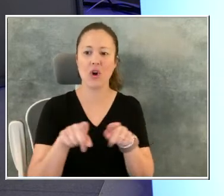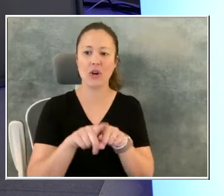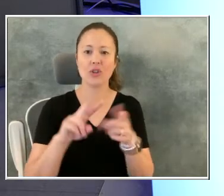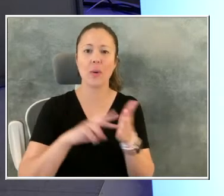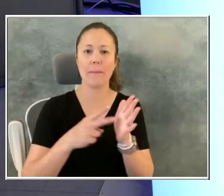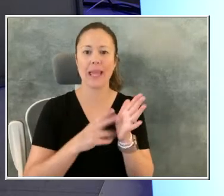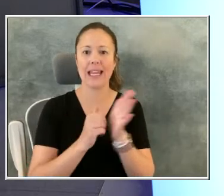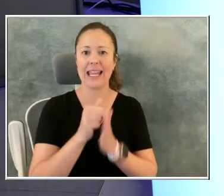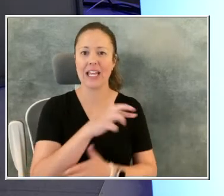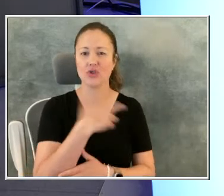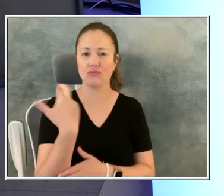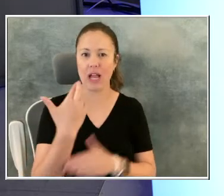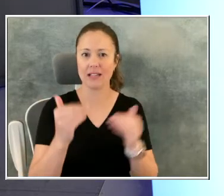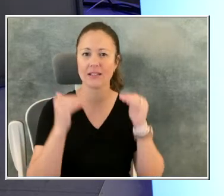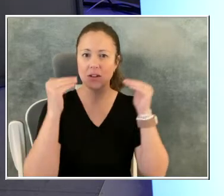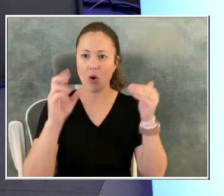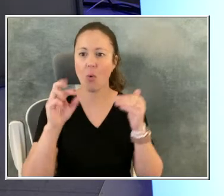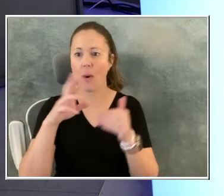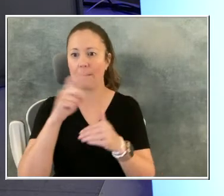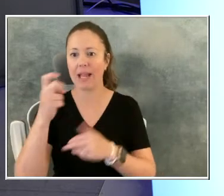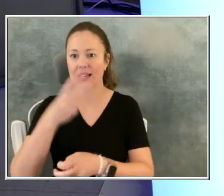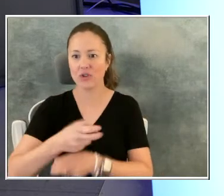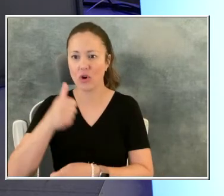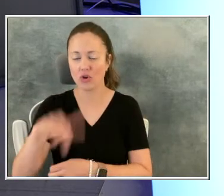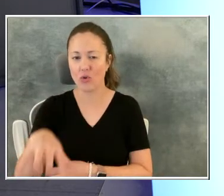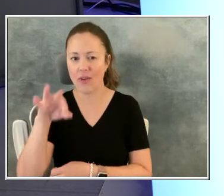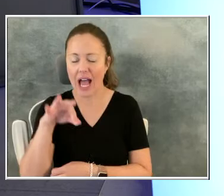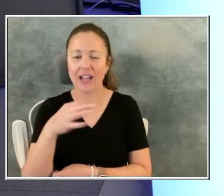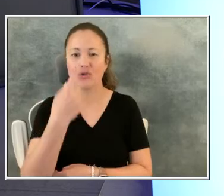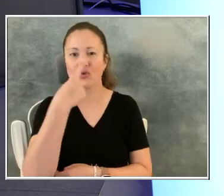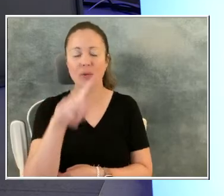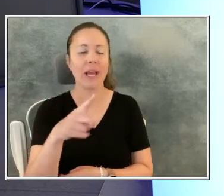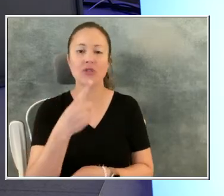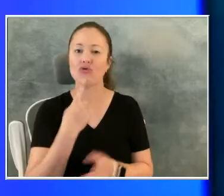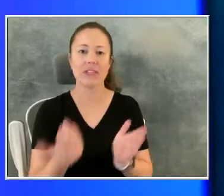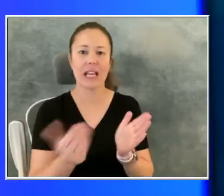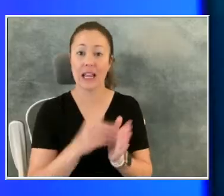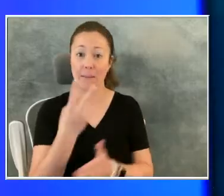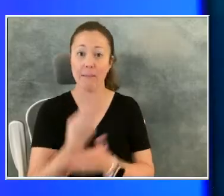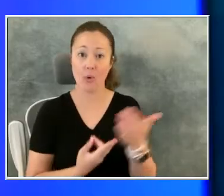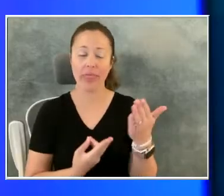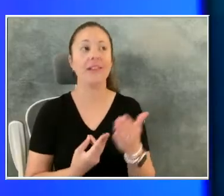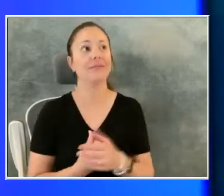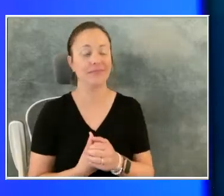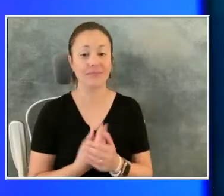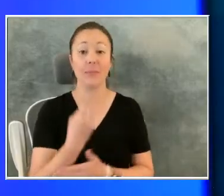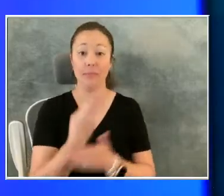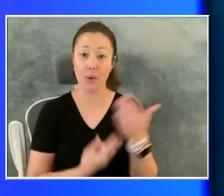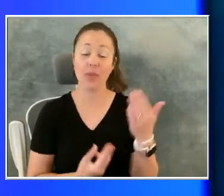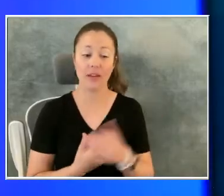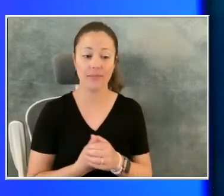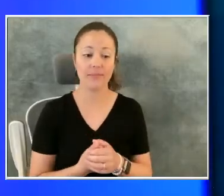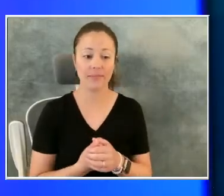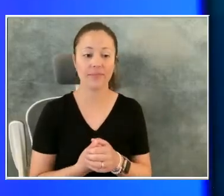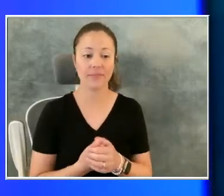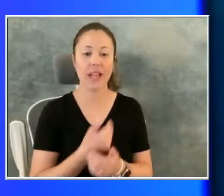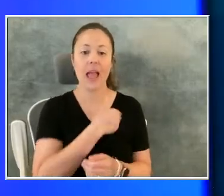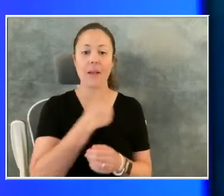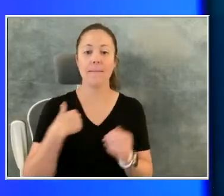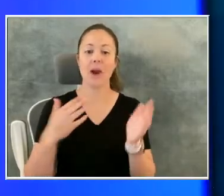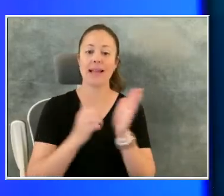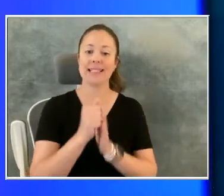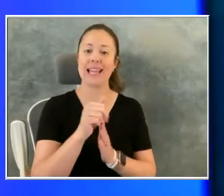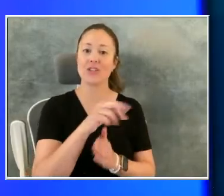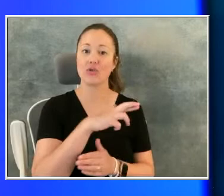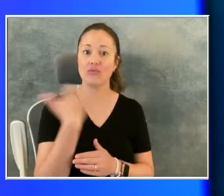just because it's harder to find? Just repeat that so people understand that it's both. It's both. It's both. And breast cancer risk is